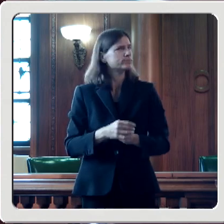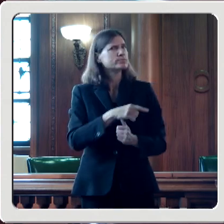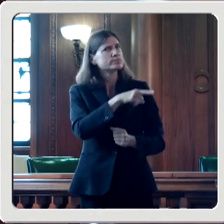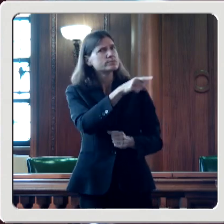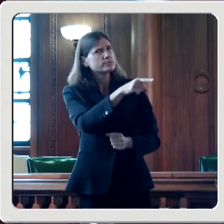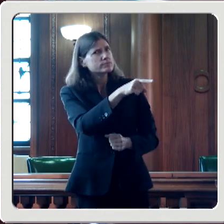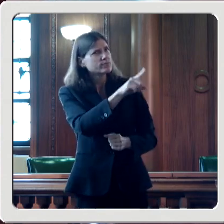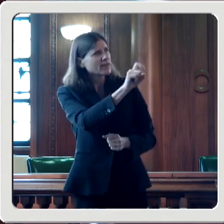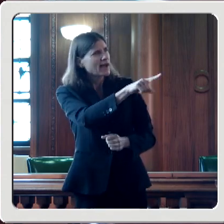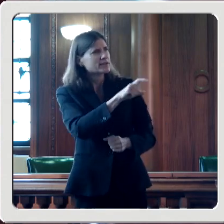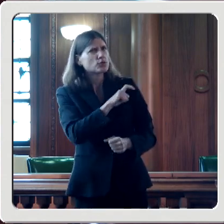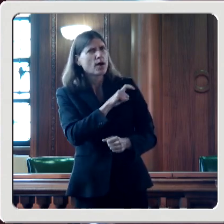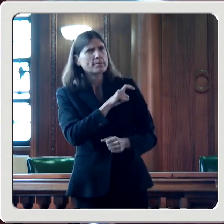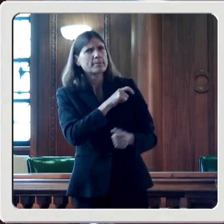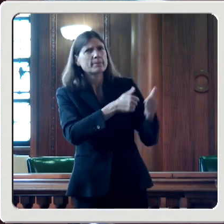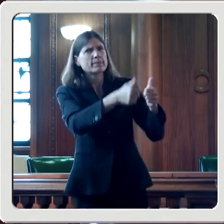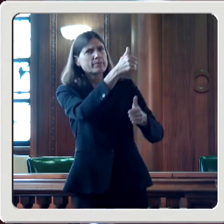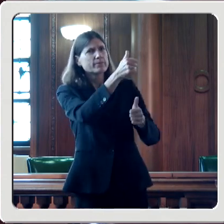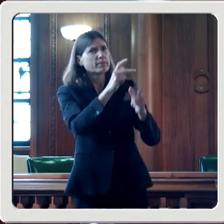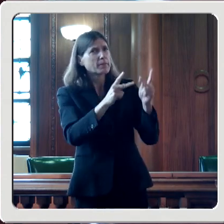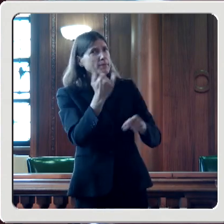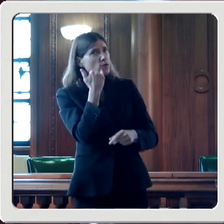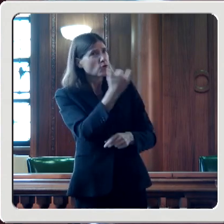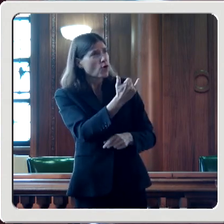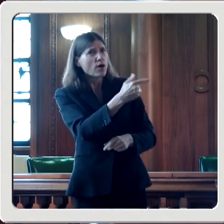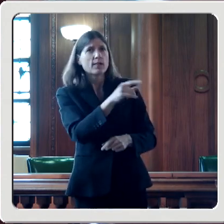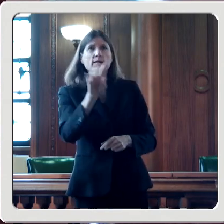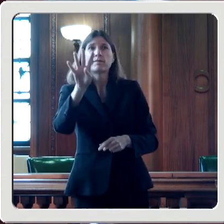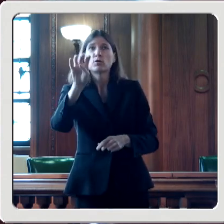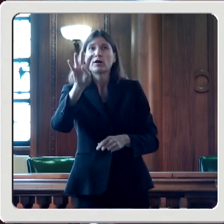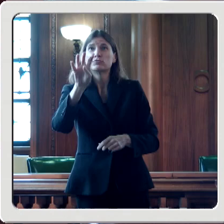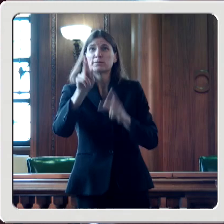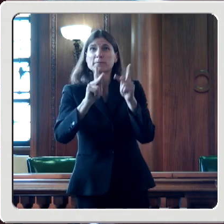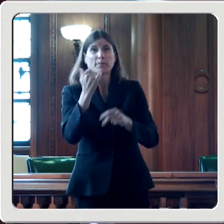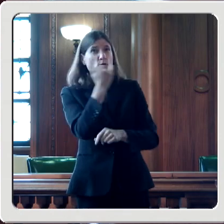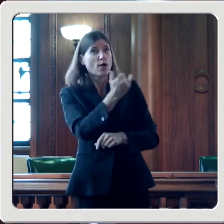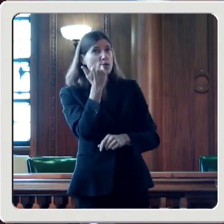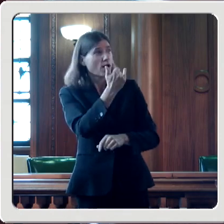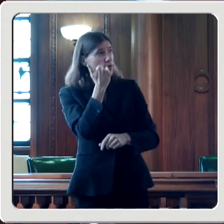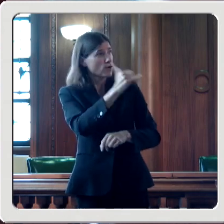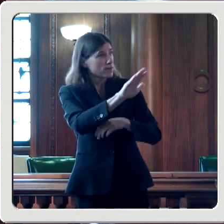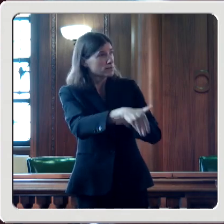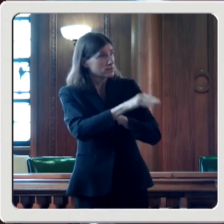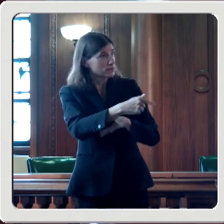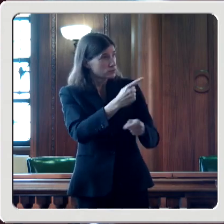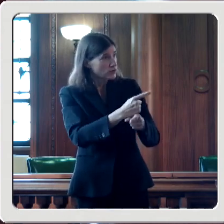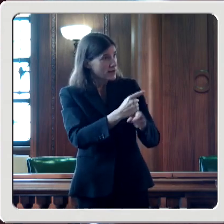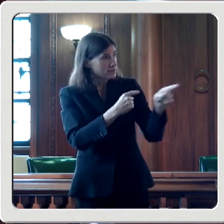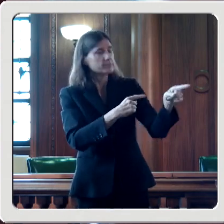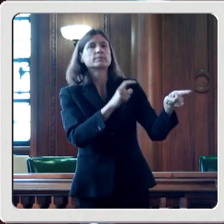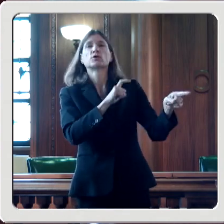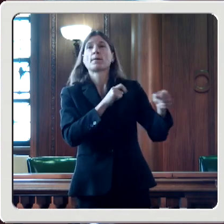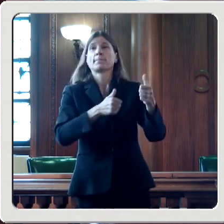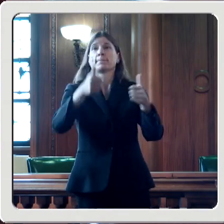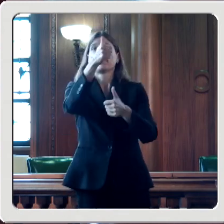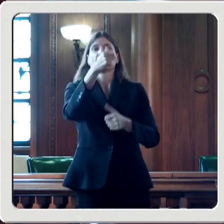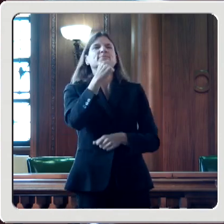calls Friday 4 to 12 shift and 300 on the Saturday shift on